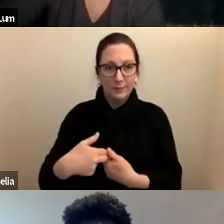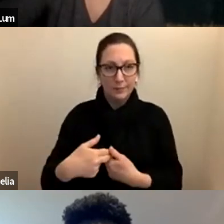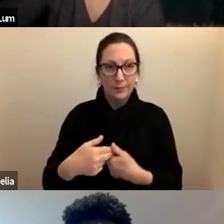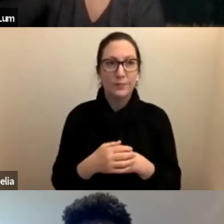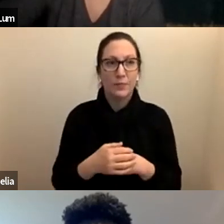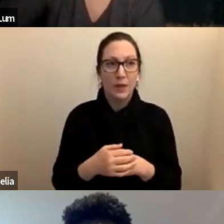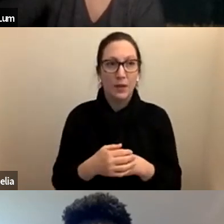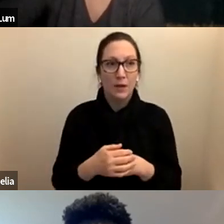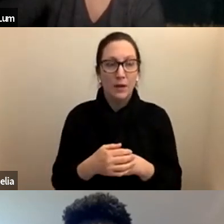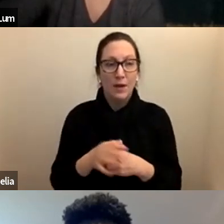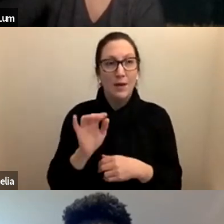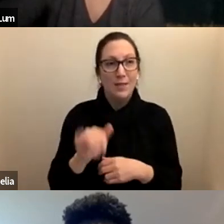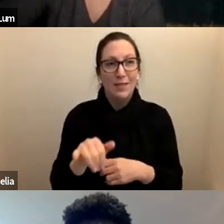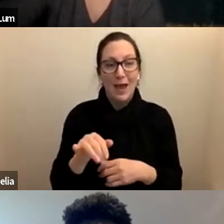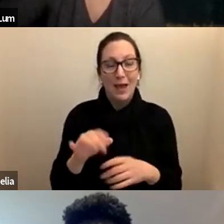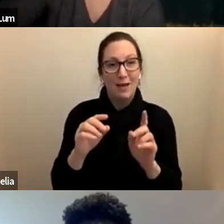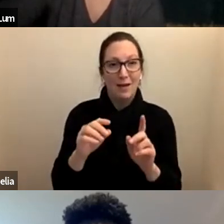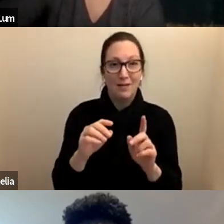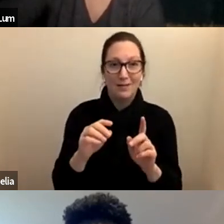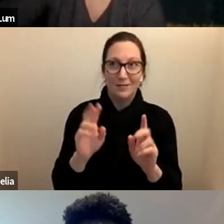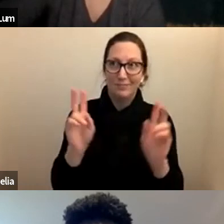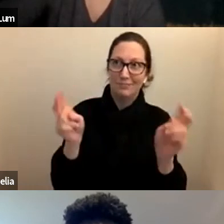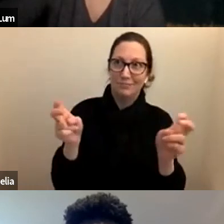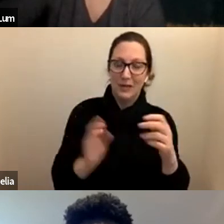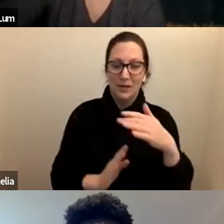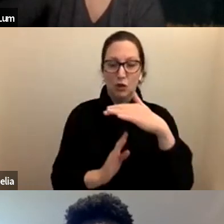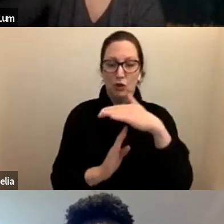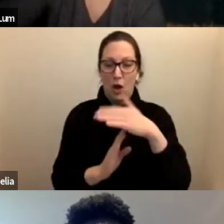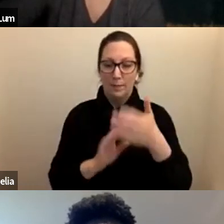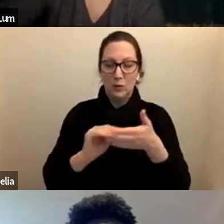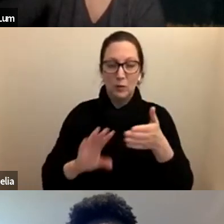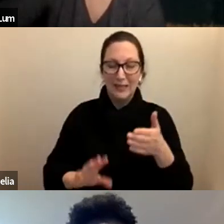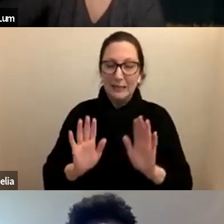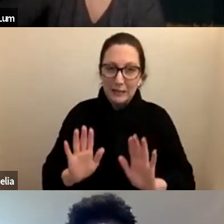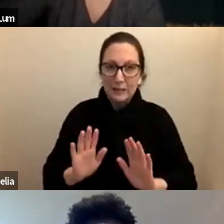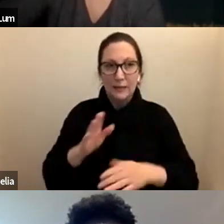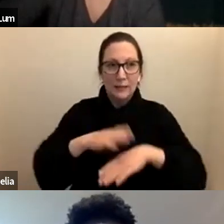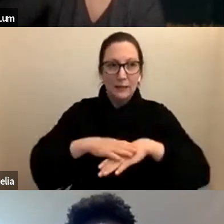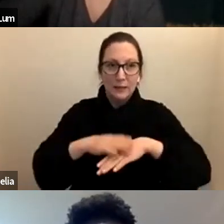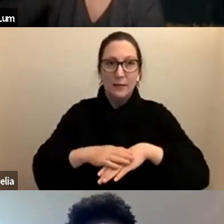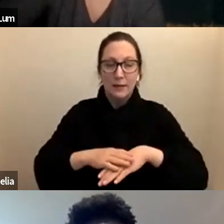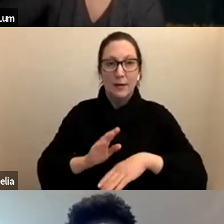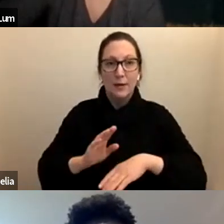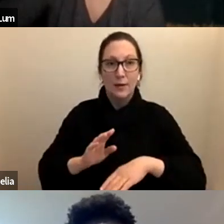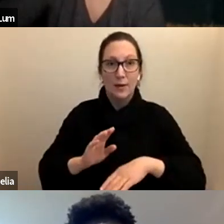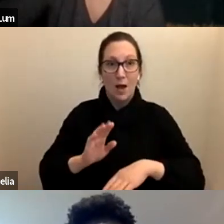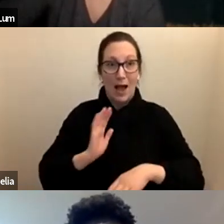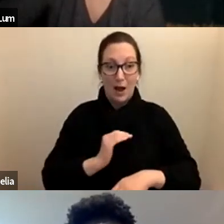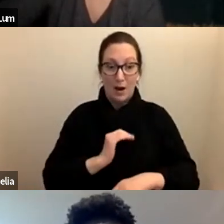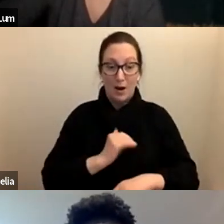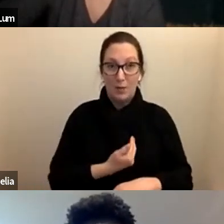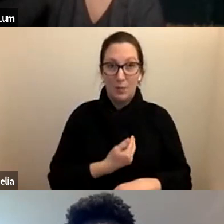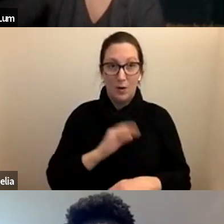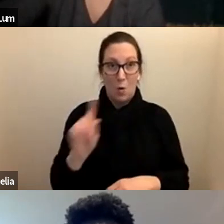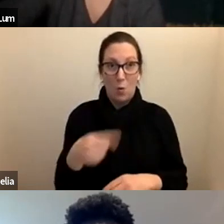think that the term top students, I think we just have to remember that the only data indicator we would have for that would be a